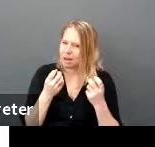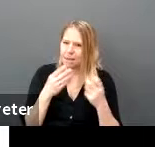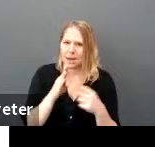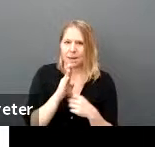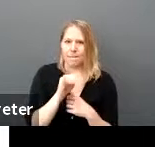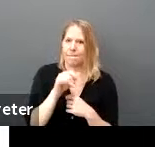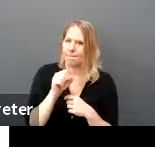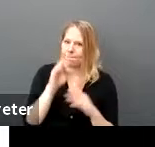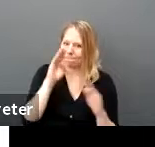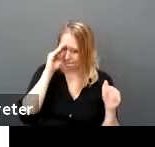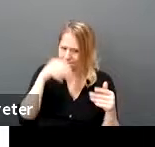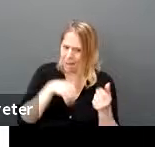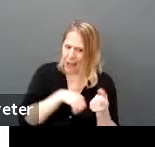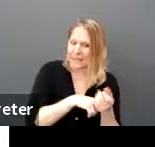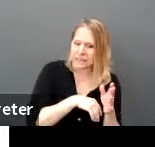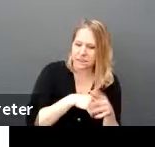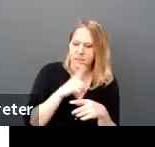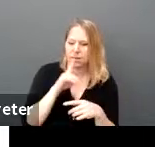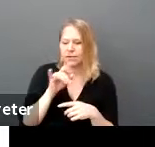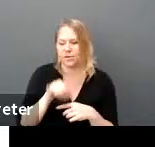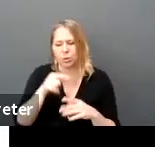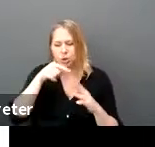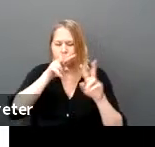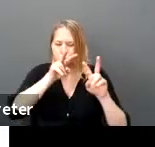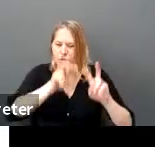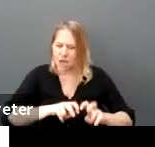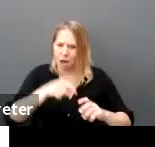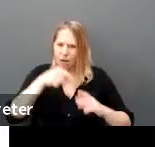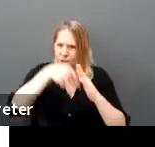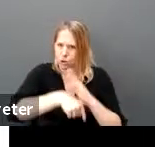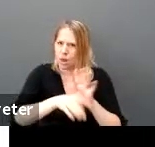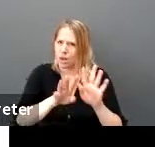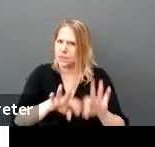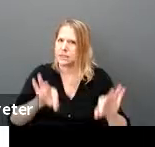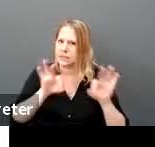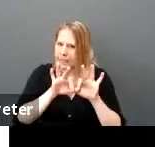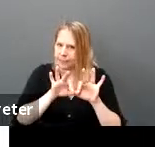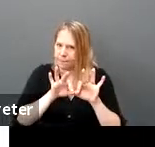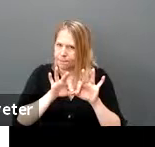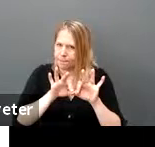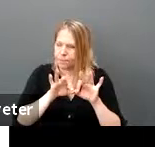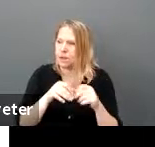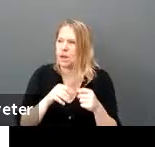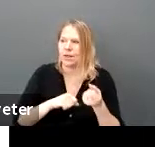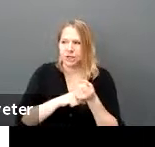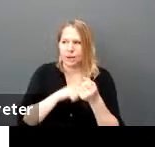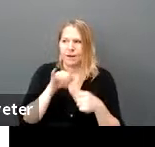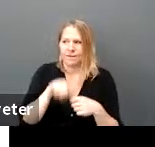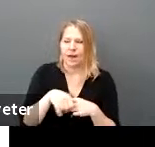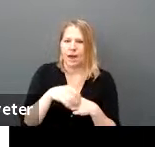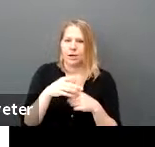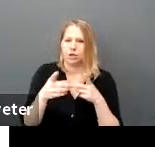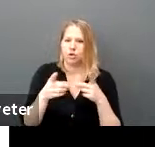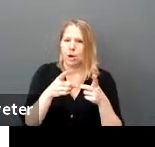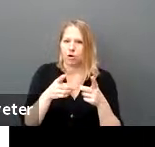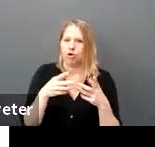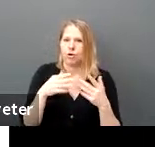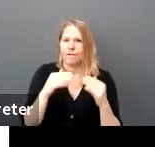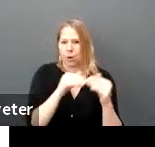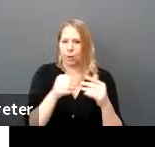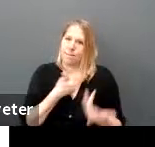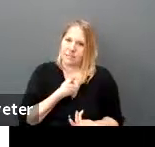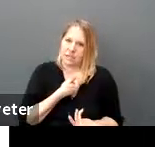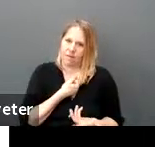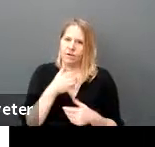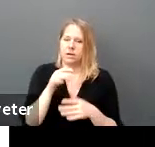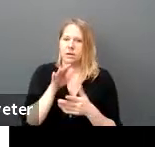in assessment, and so to delve into that is key. And the champion of that work, of course, is Director of Equity, myself, and